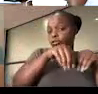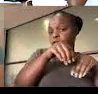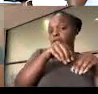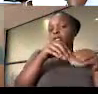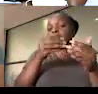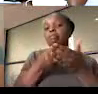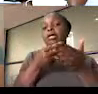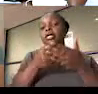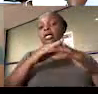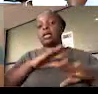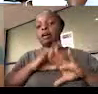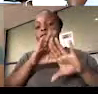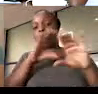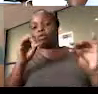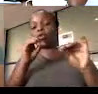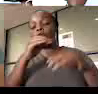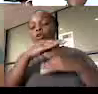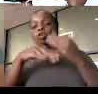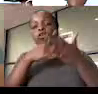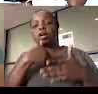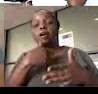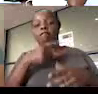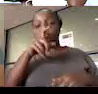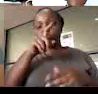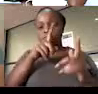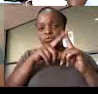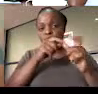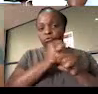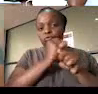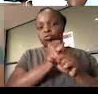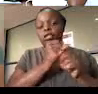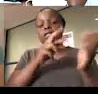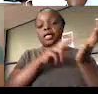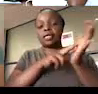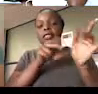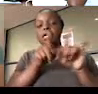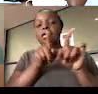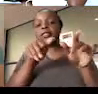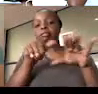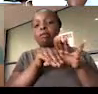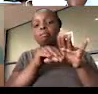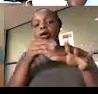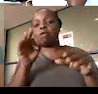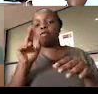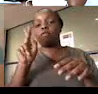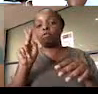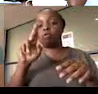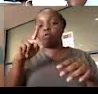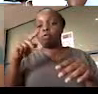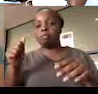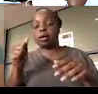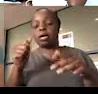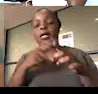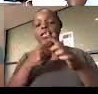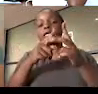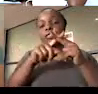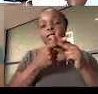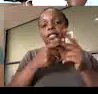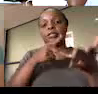Yes. From the time you guys were founded, 10 years now? Over 15 years. 15 years. Yeah. How